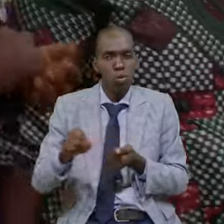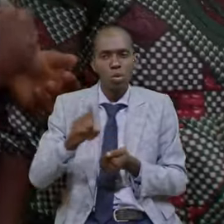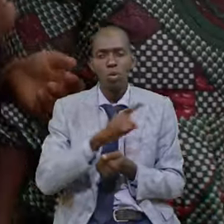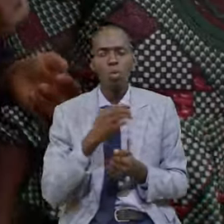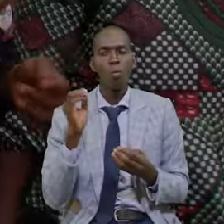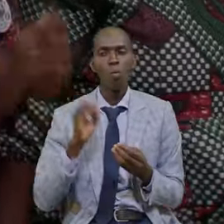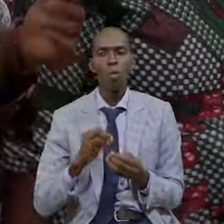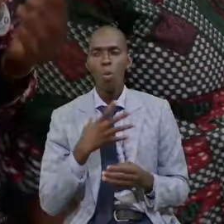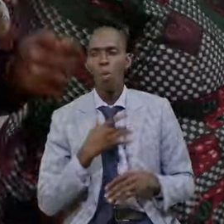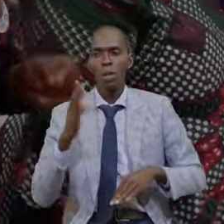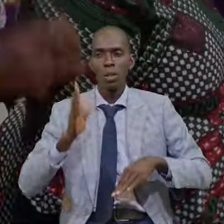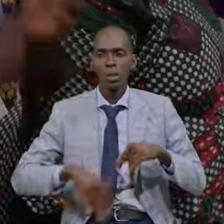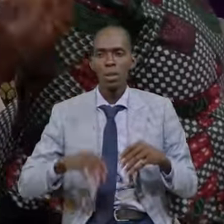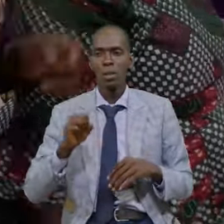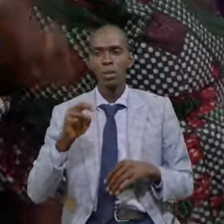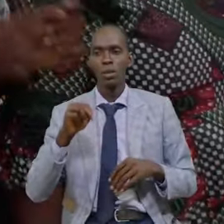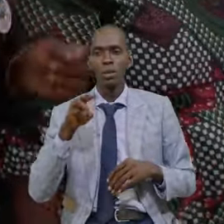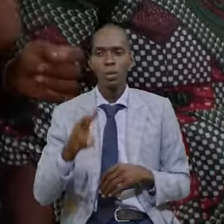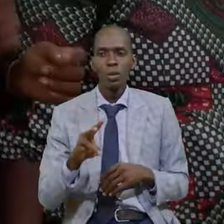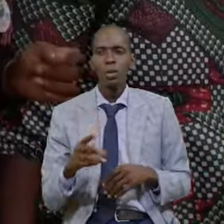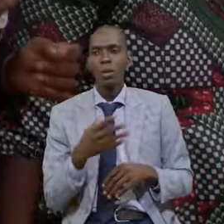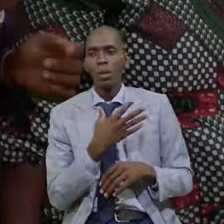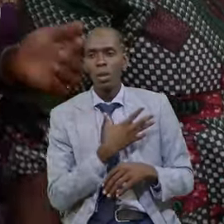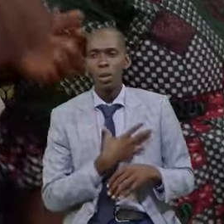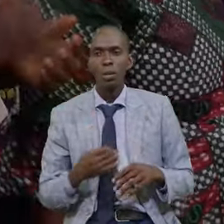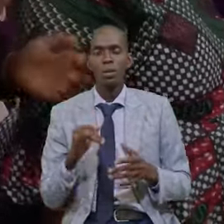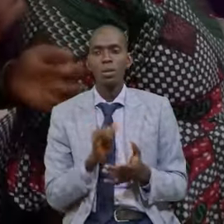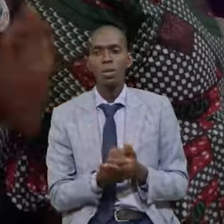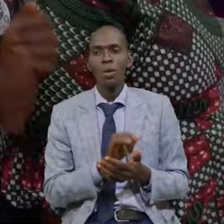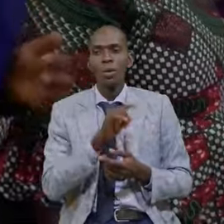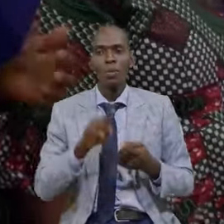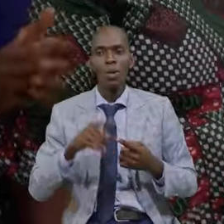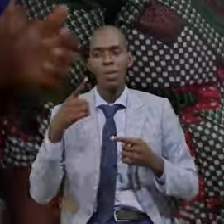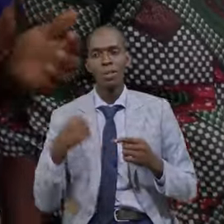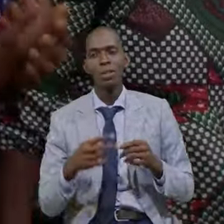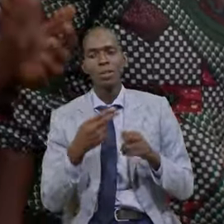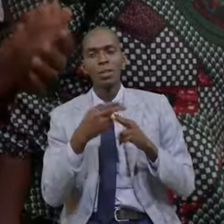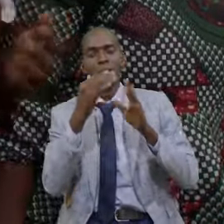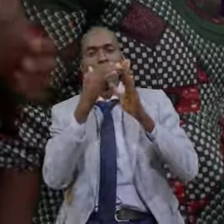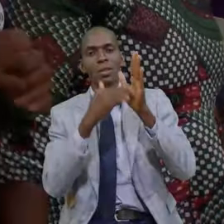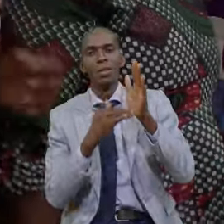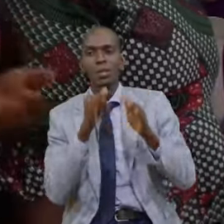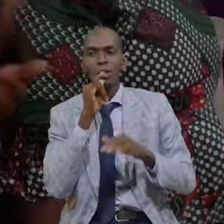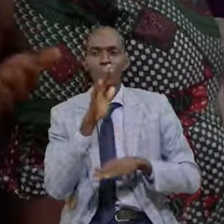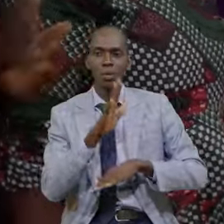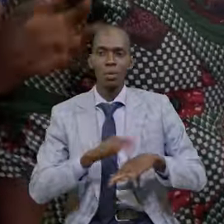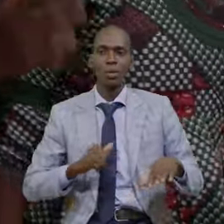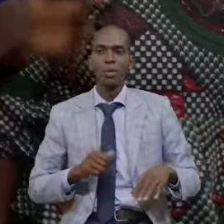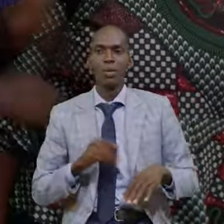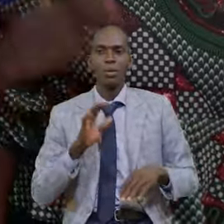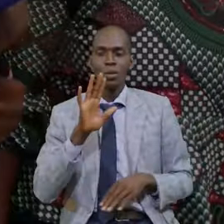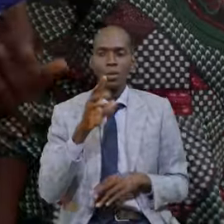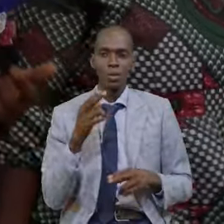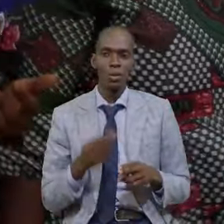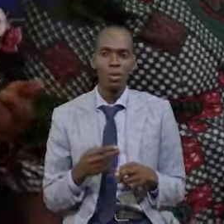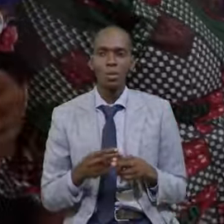And then when the roll is called up yonder, your name